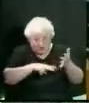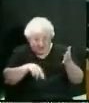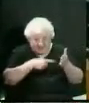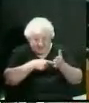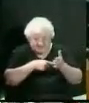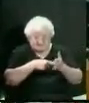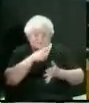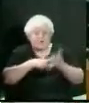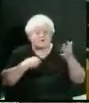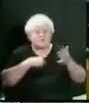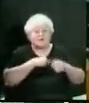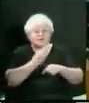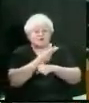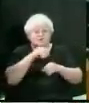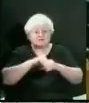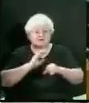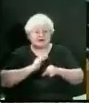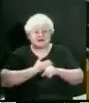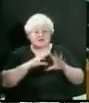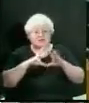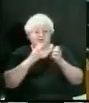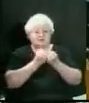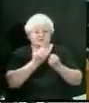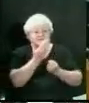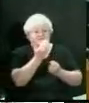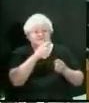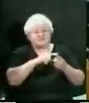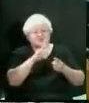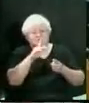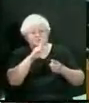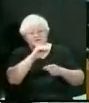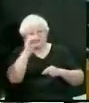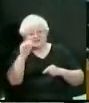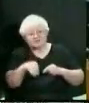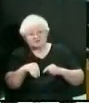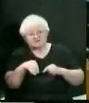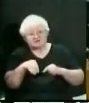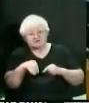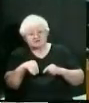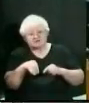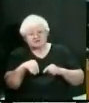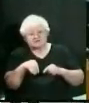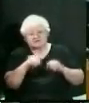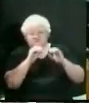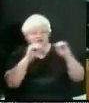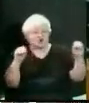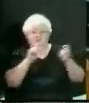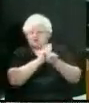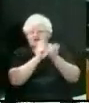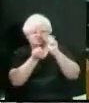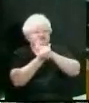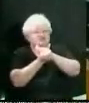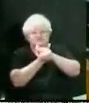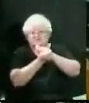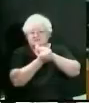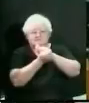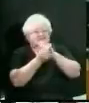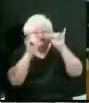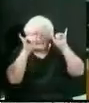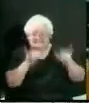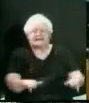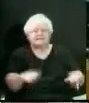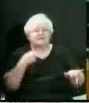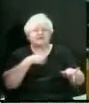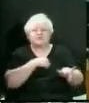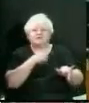in our workshop. Quite frankly, from 15 to 25%, there has been no change. I mean, this is really the same thing we've